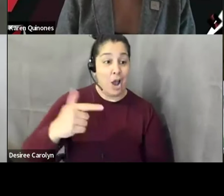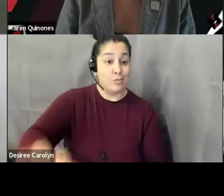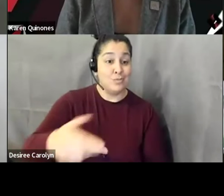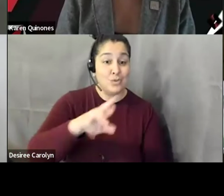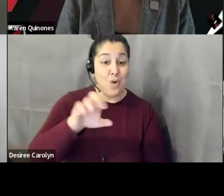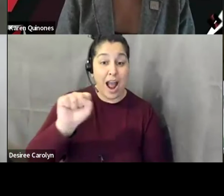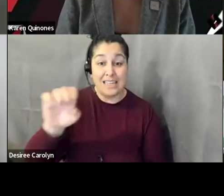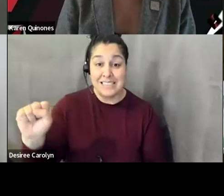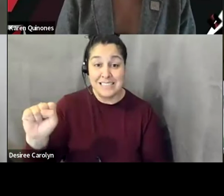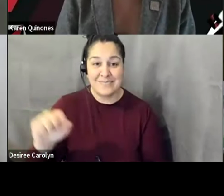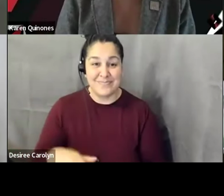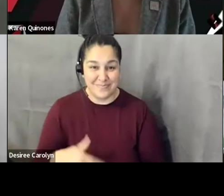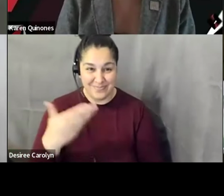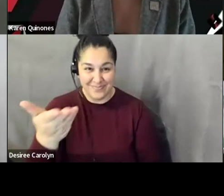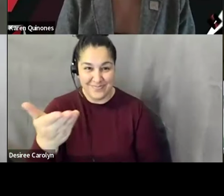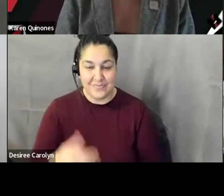Thank you, Judy.